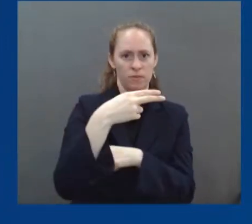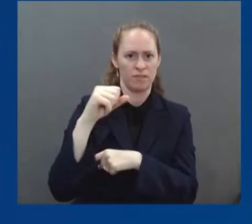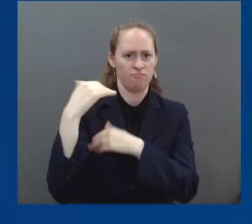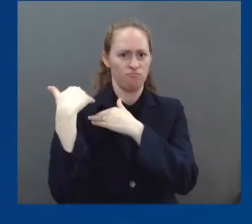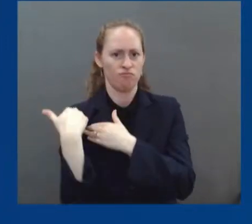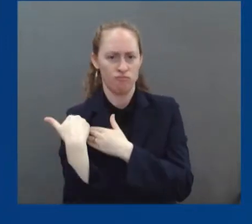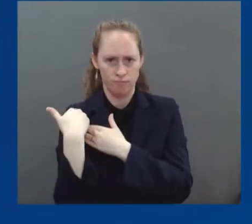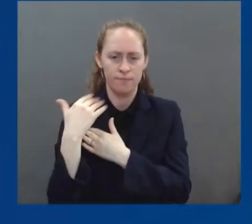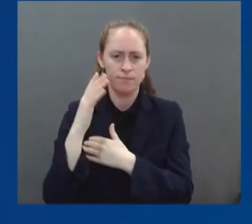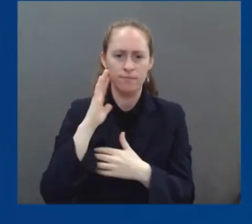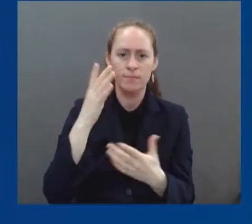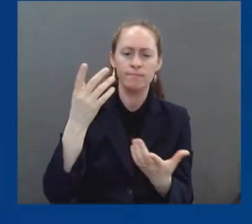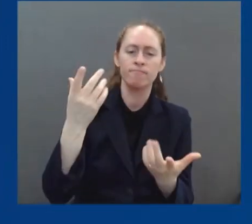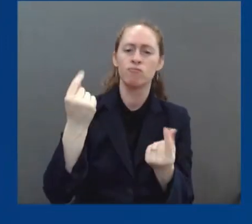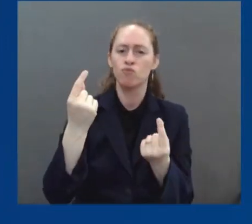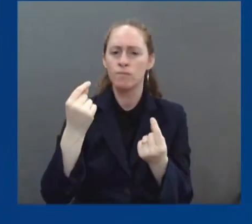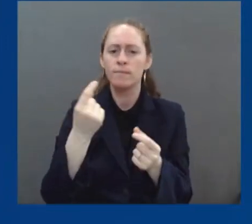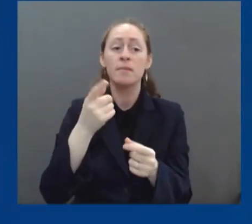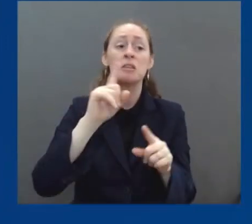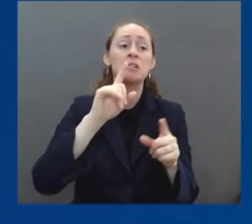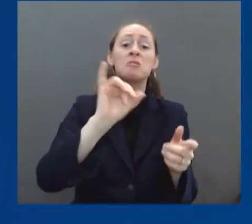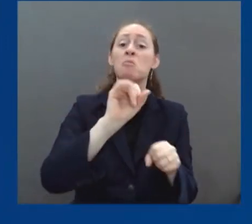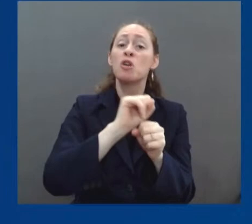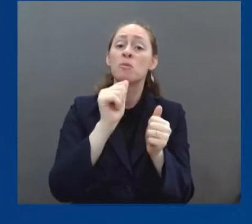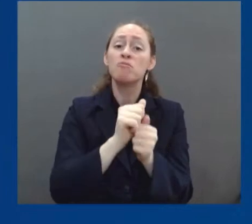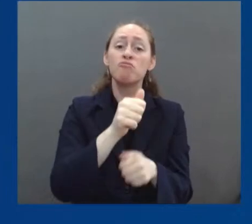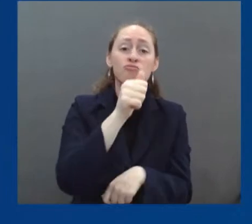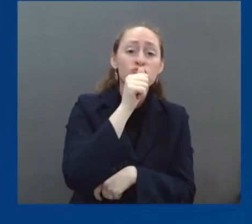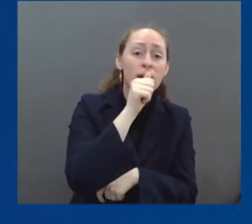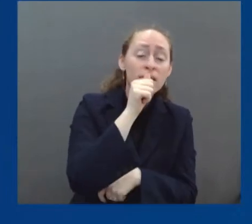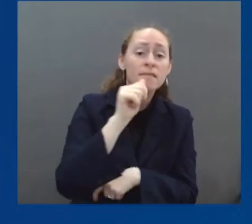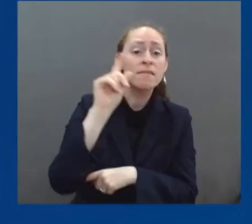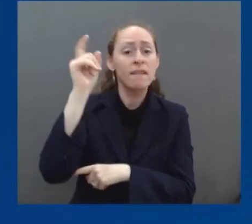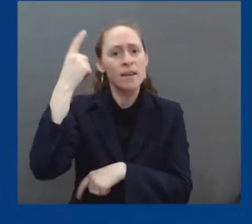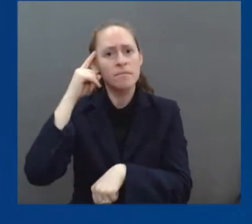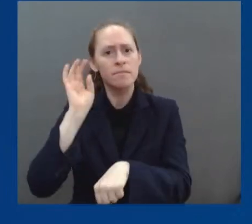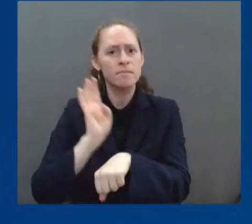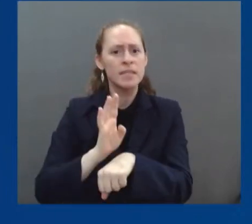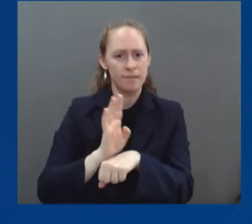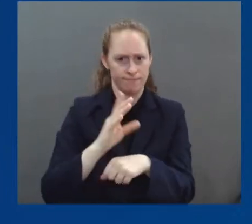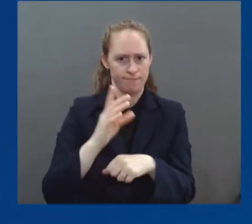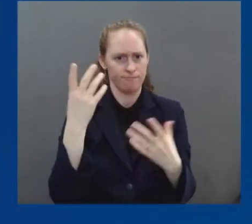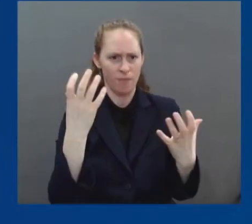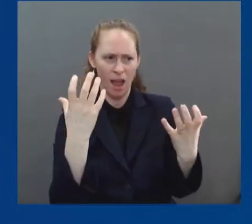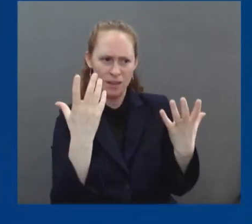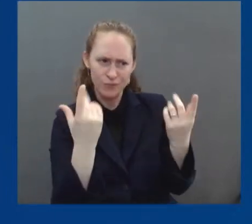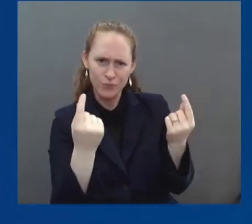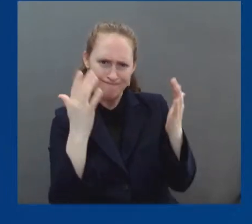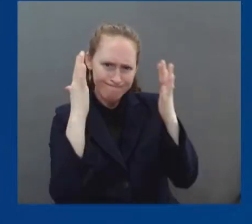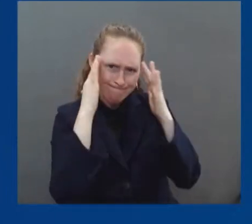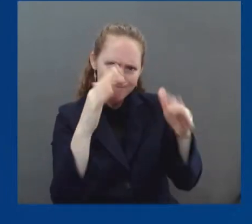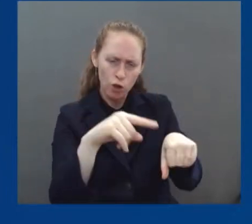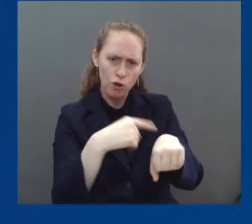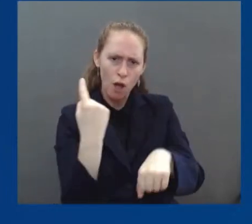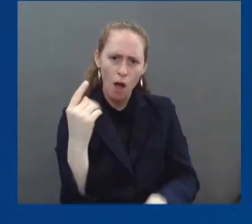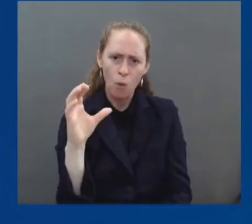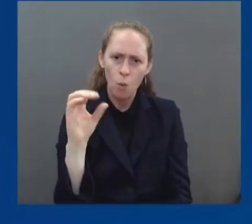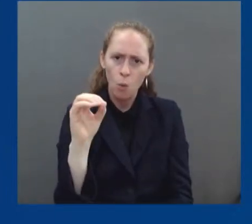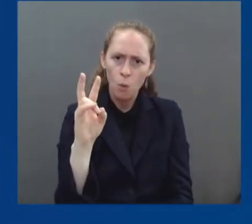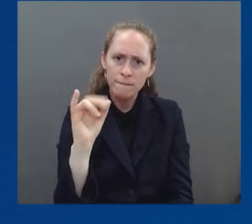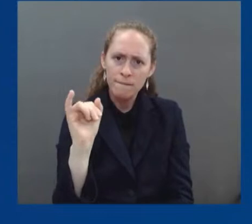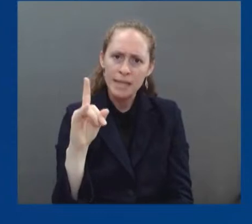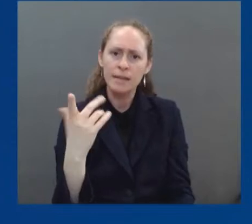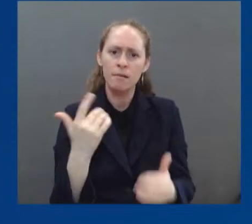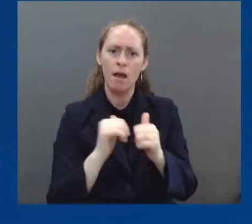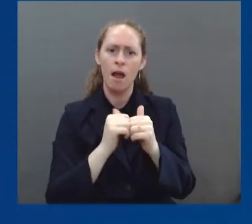long COVID and to accelerate efforts to prevent, detect, and treat it. In real time, we will share lessons on